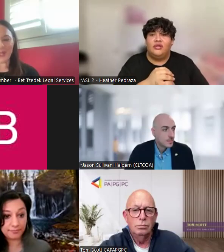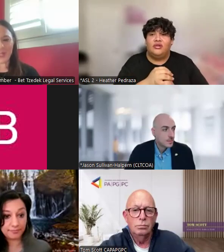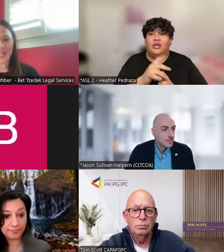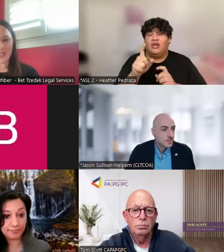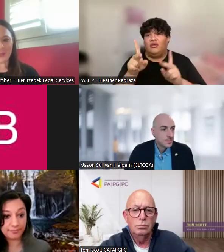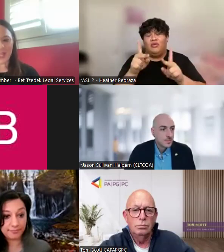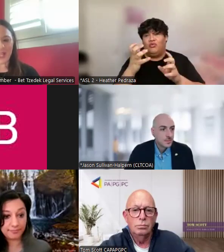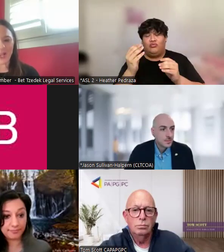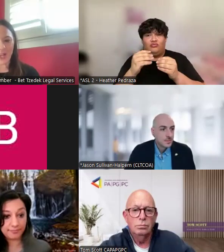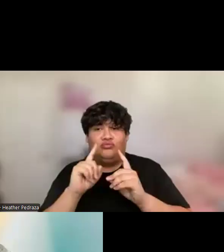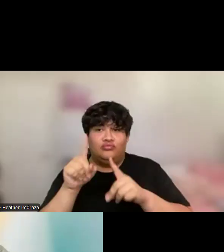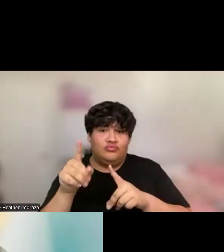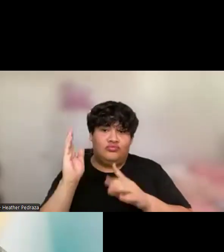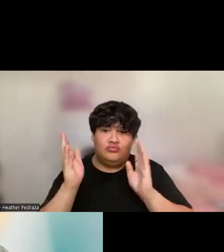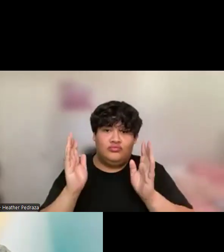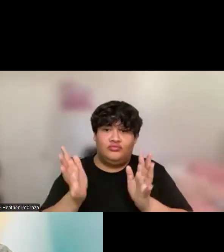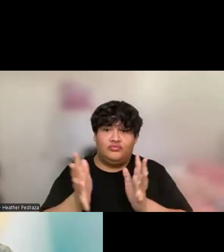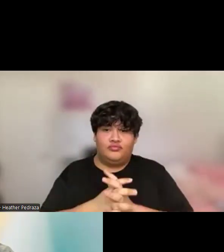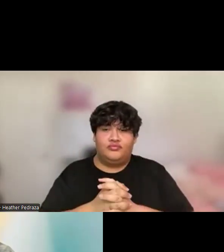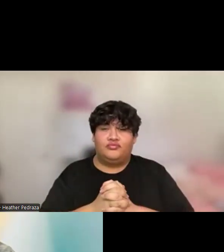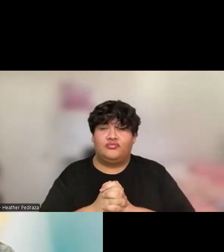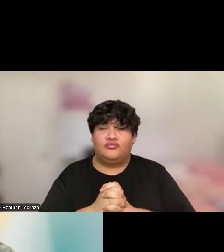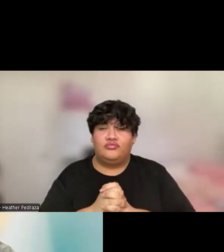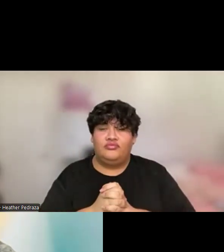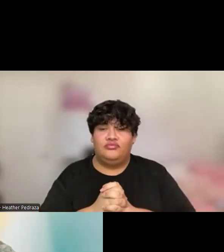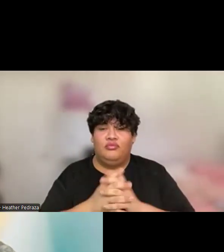stakeholders who would like to make a comment before we transition.